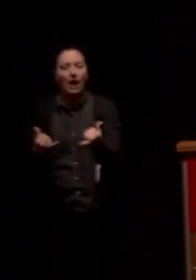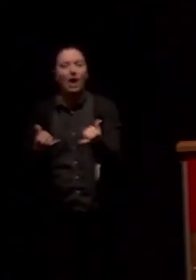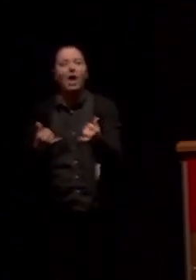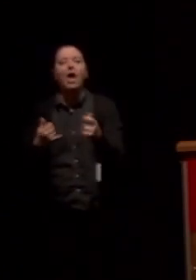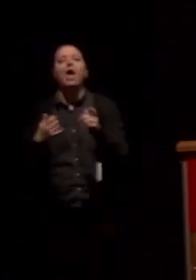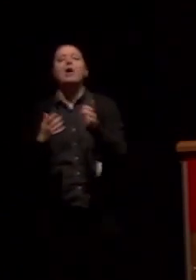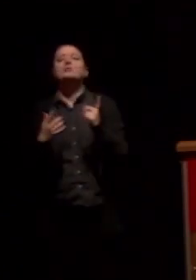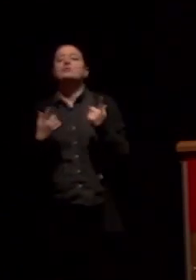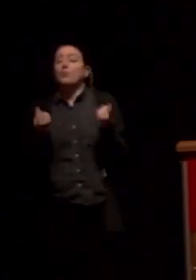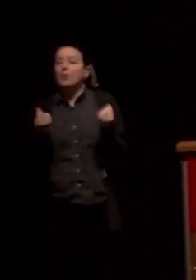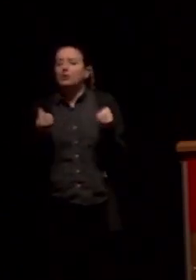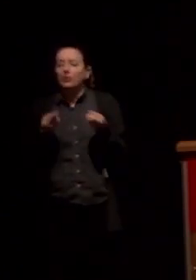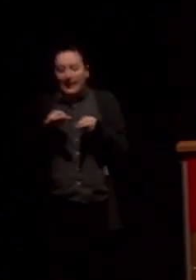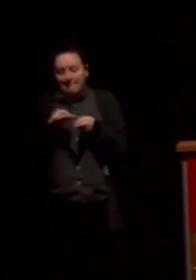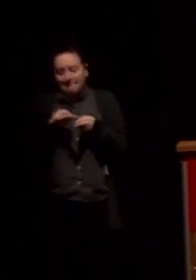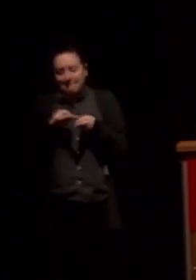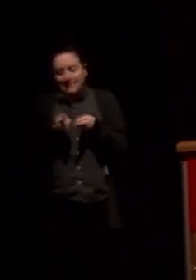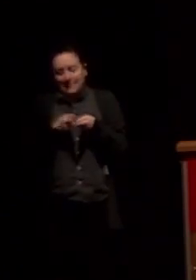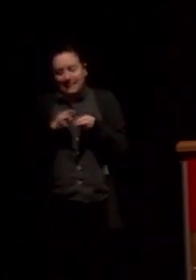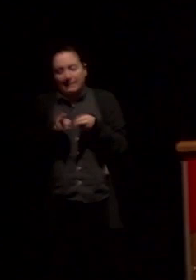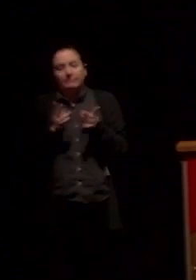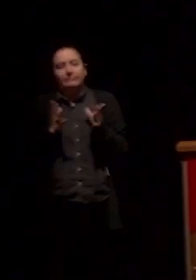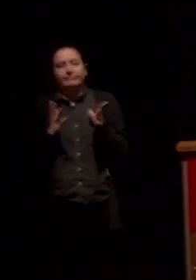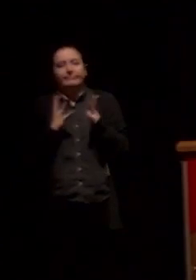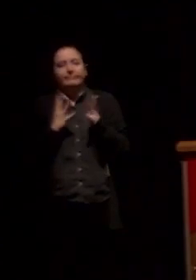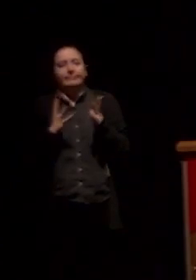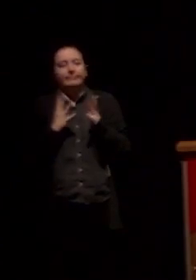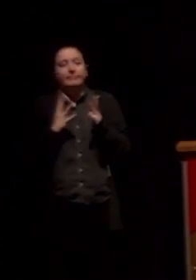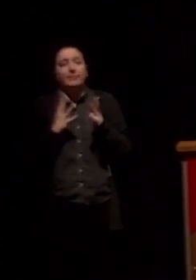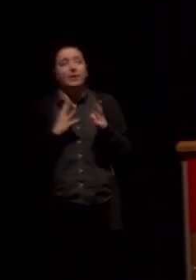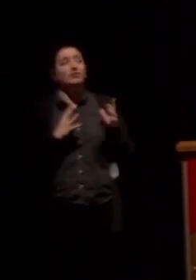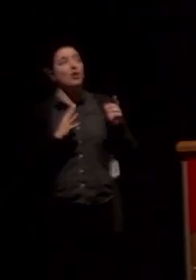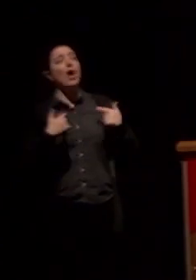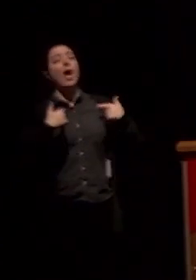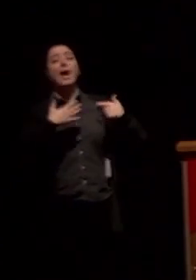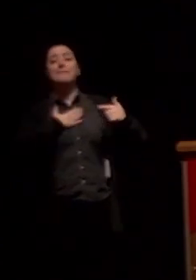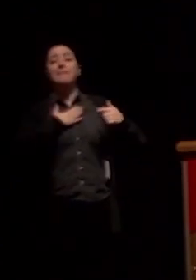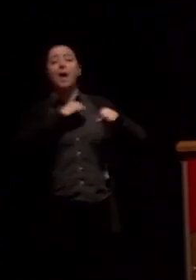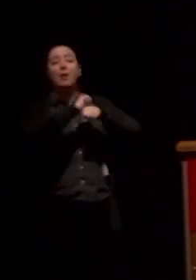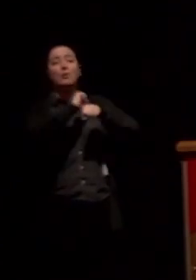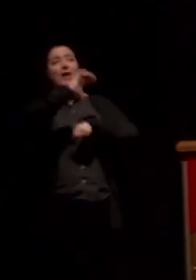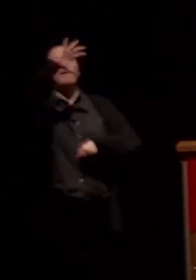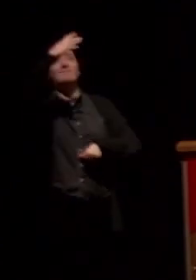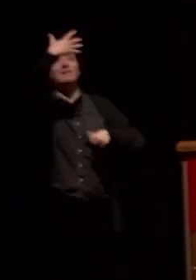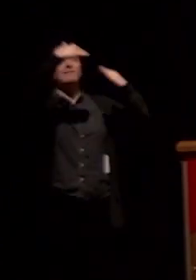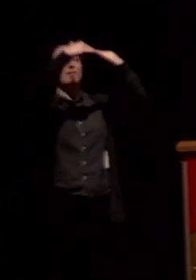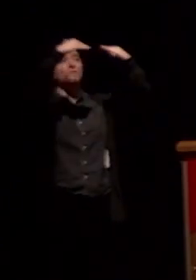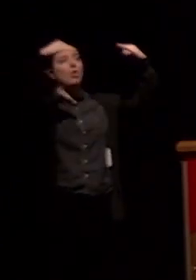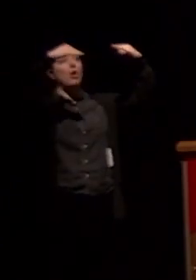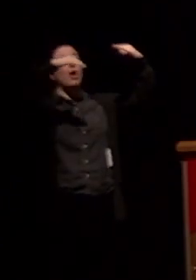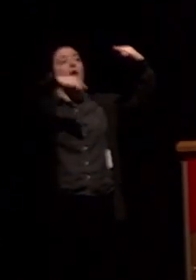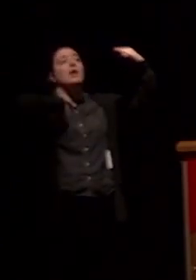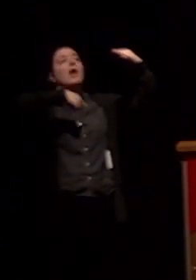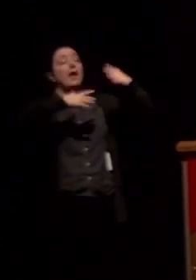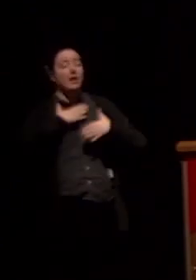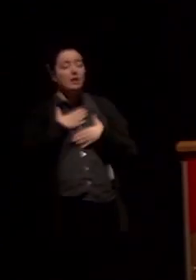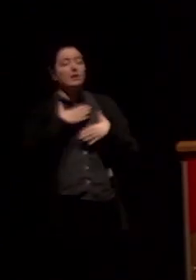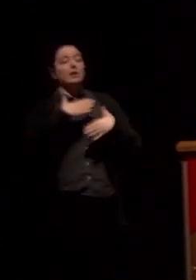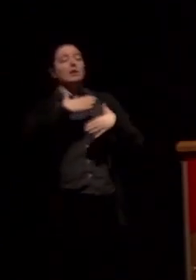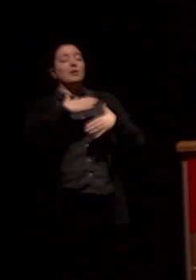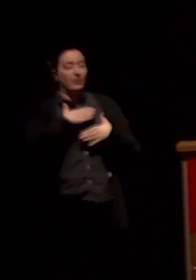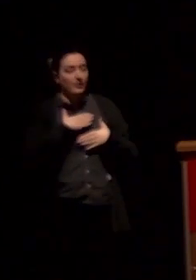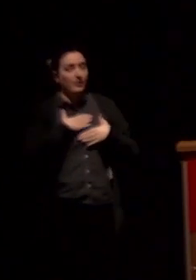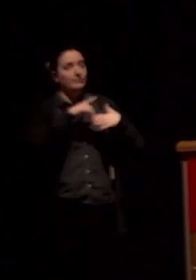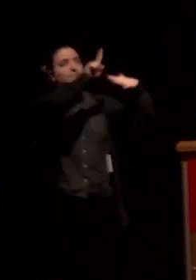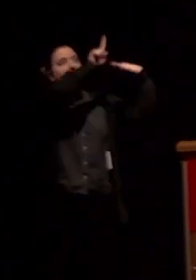I do deep breaths until I get to the 1st floor. I have a treadmill at home during the winter because I'm not walking outside at my